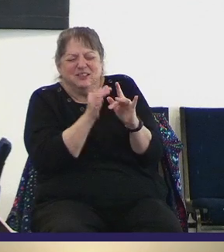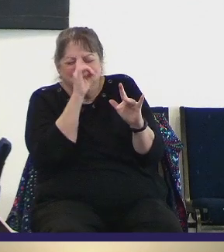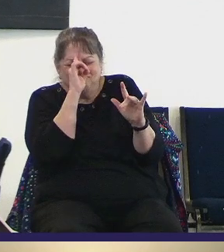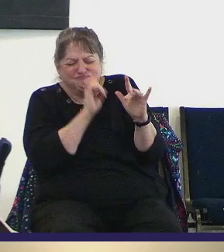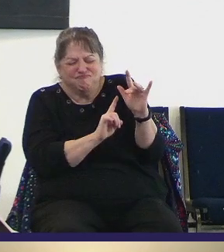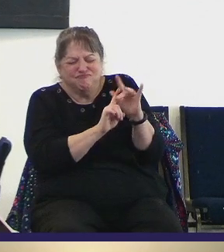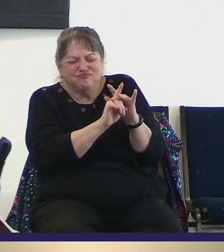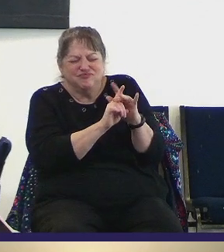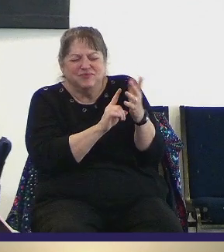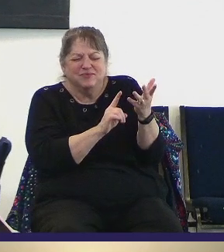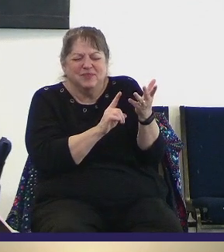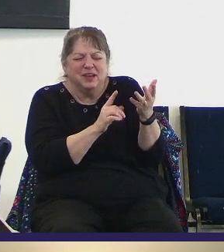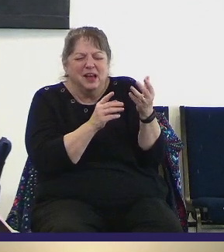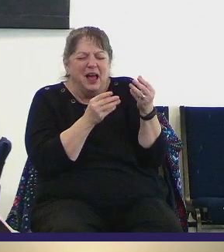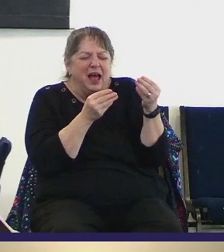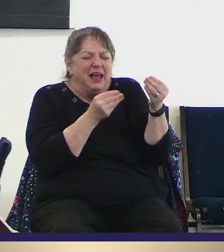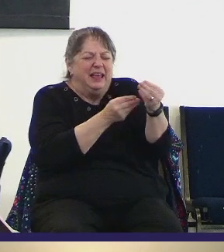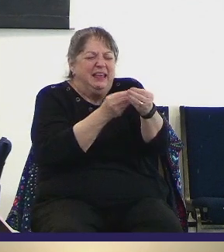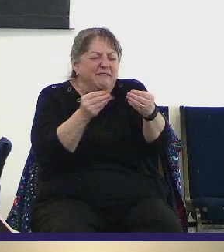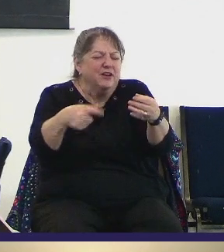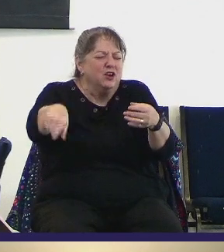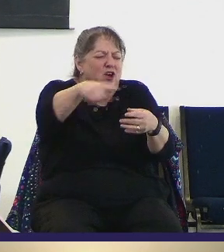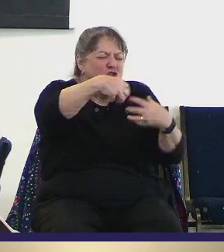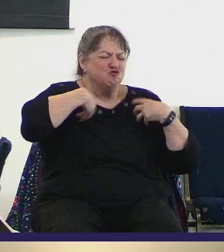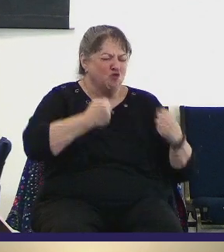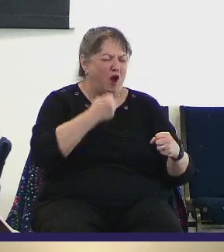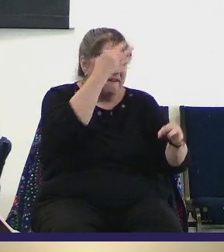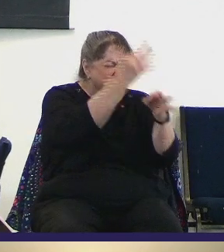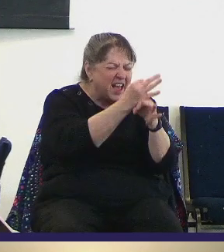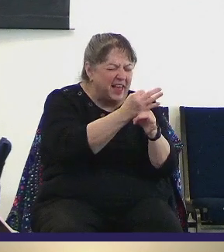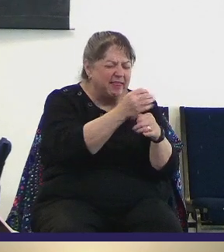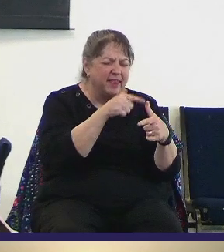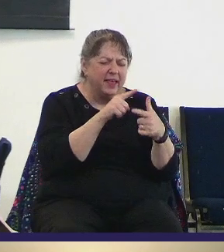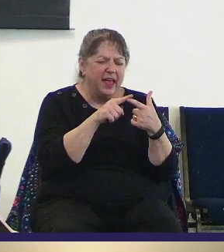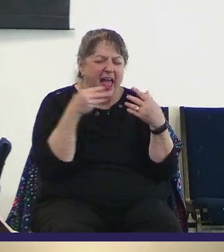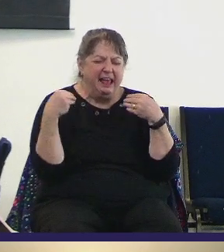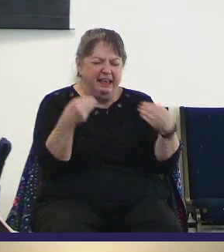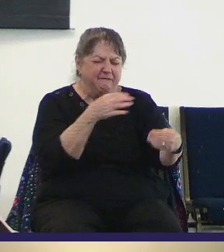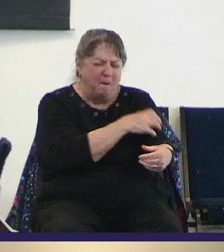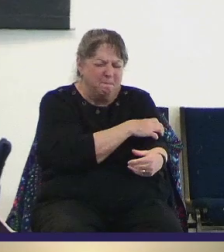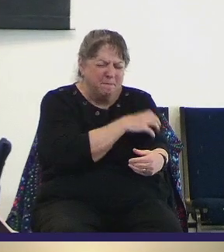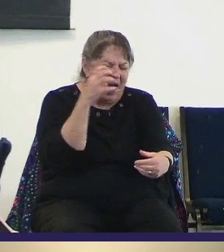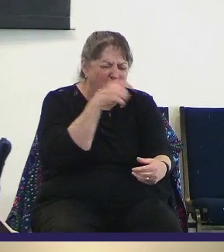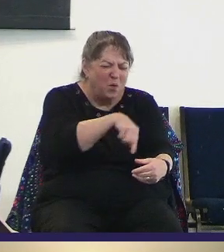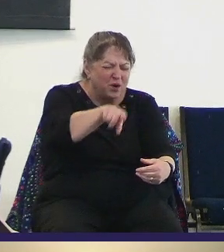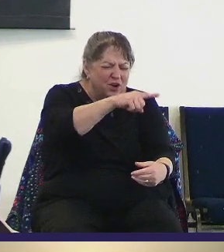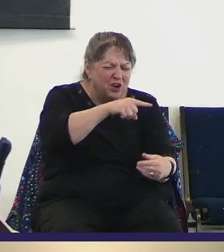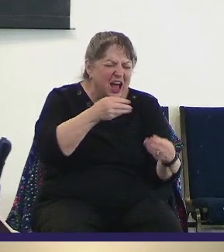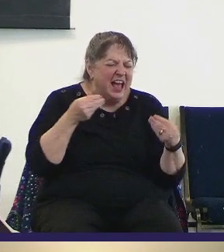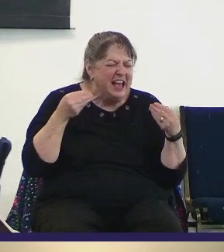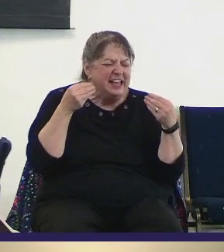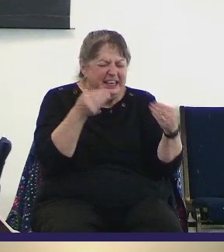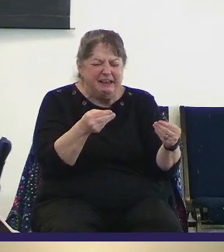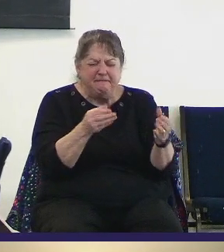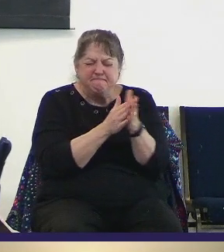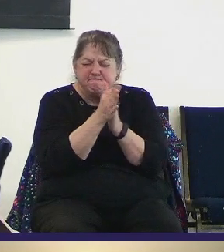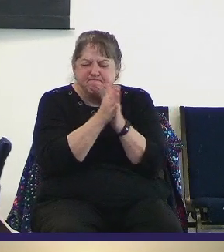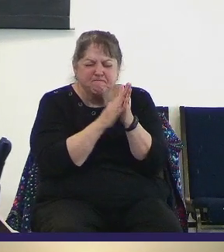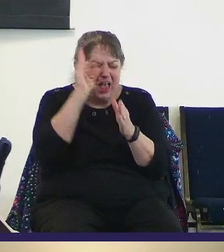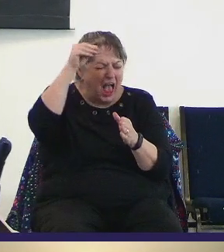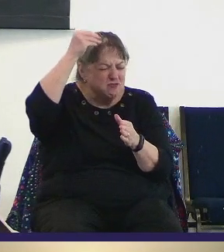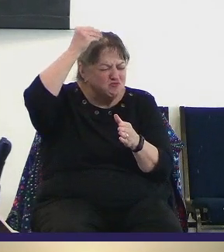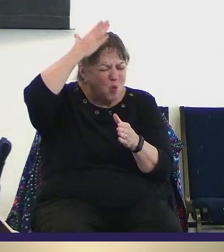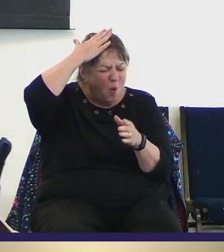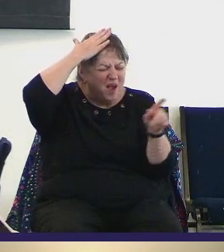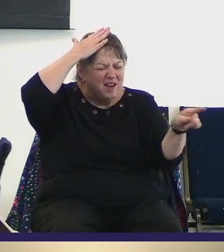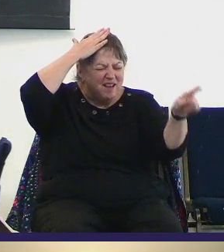for faith, I pray for anointing, I pray for power. In the name of Jesus, I pray for an unction, an unusual unction, where you give